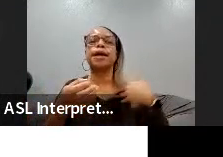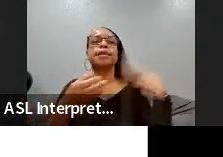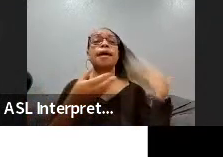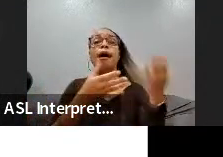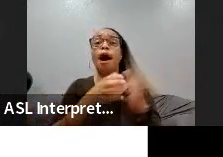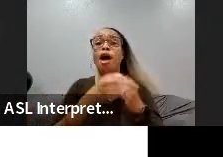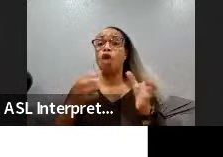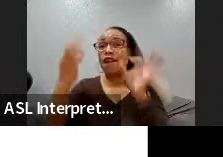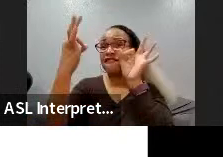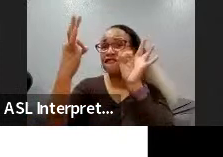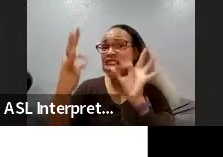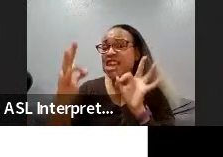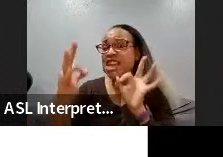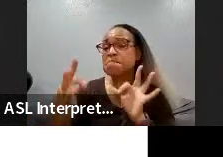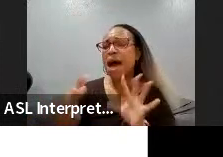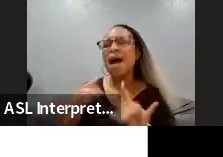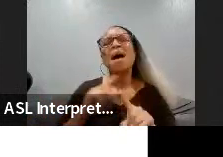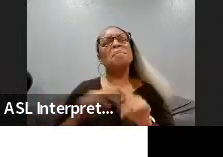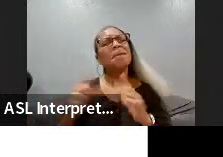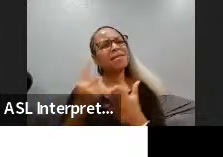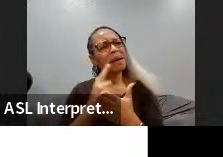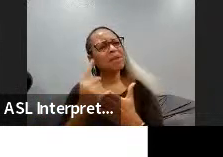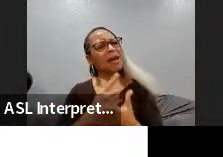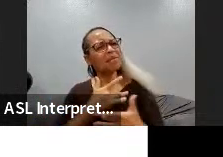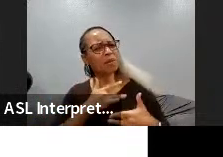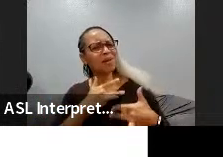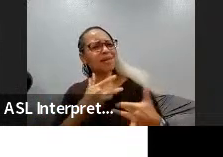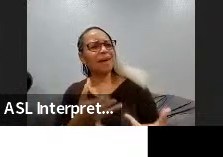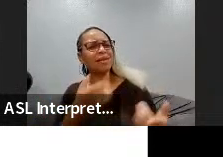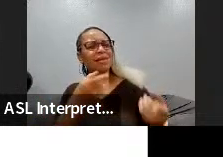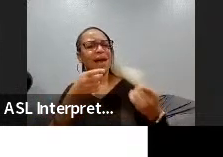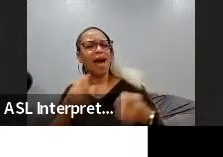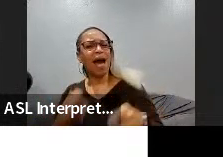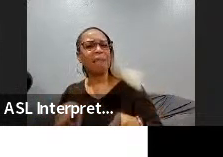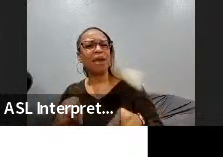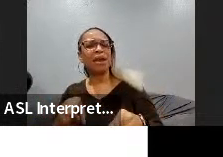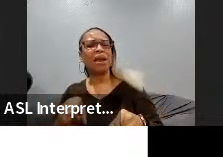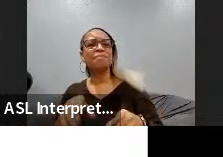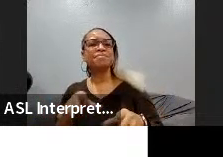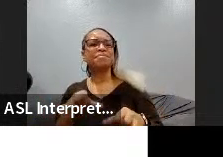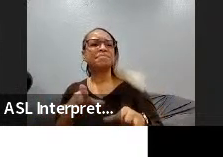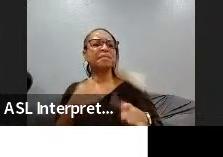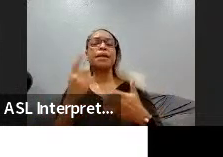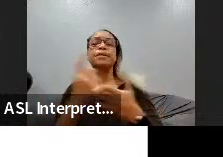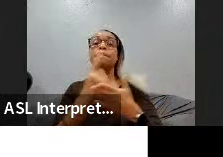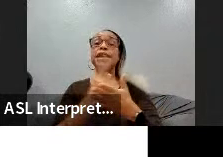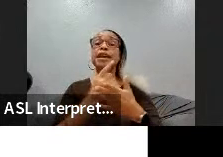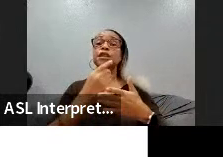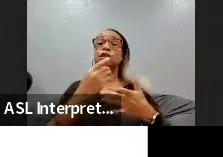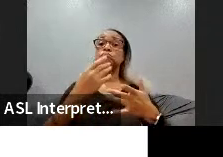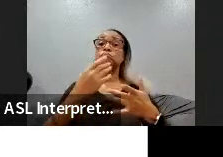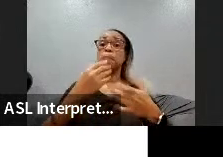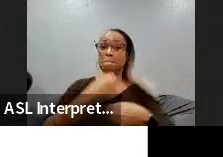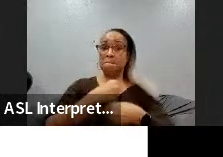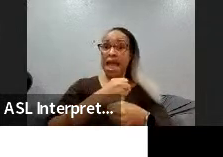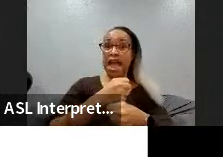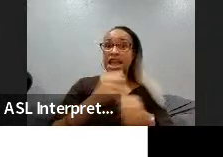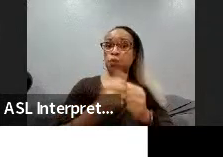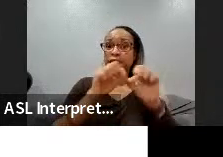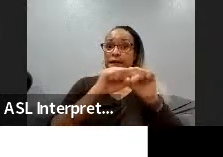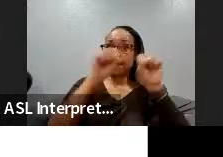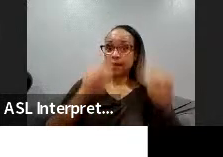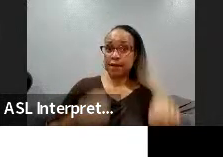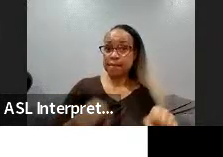that is given, but I think sometimes what tends to happen is an attention is created, right, with the systems that we want to